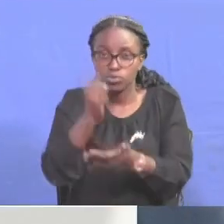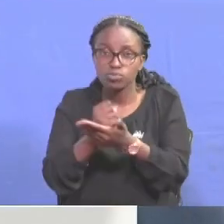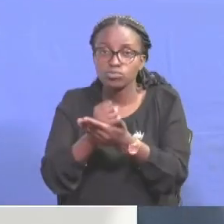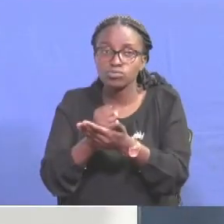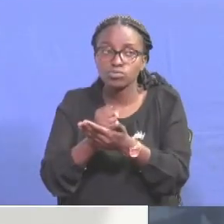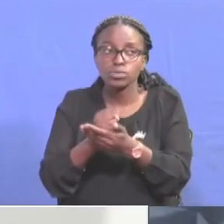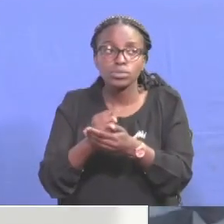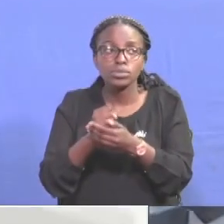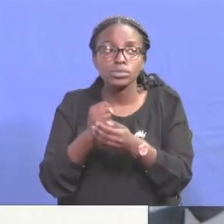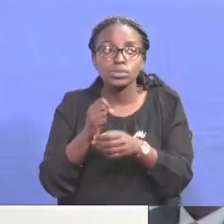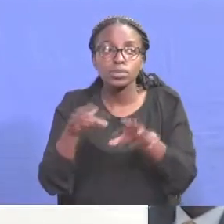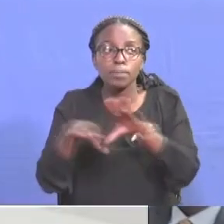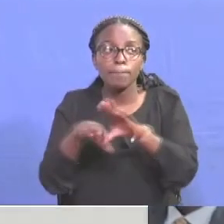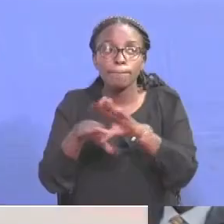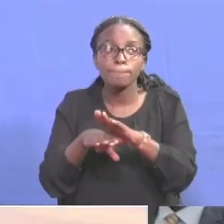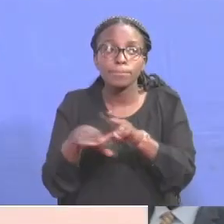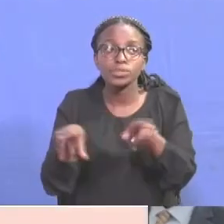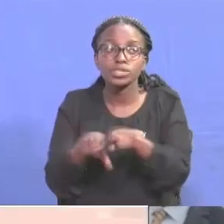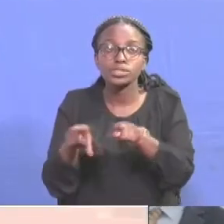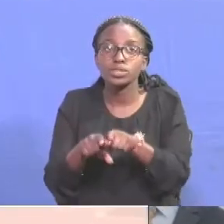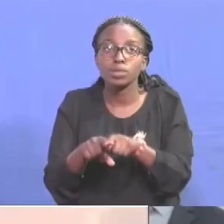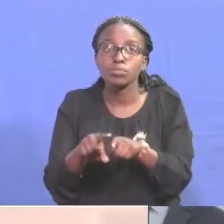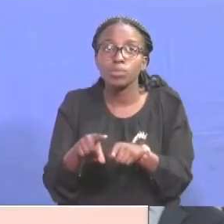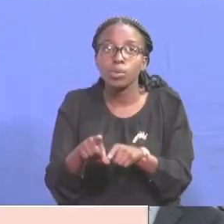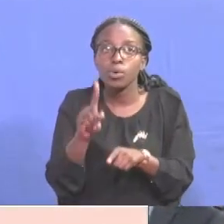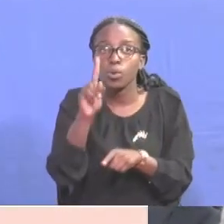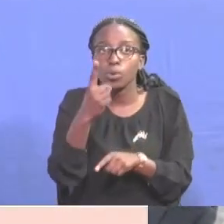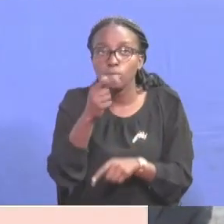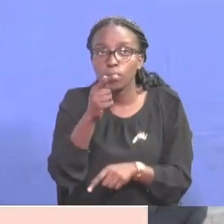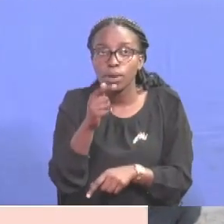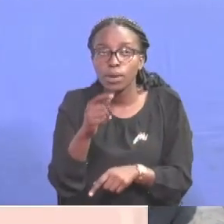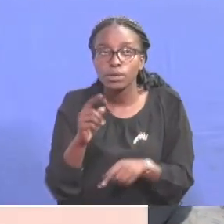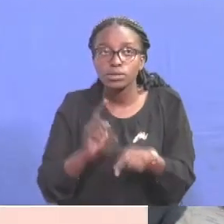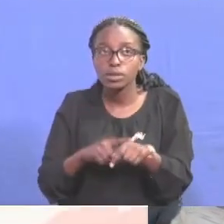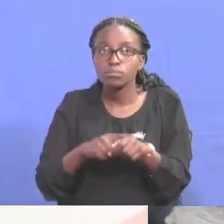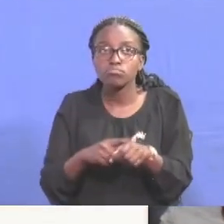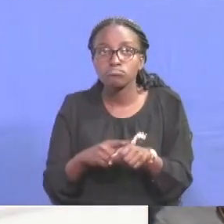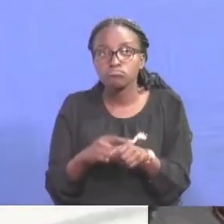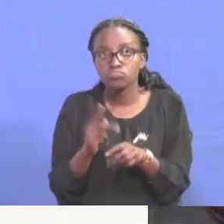of parastatals will be required to use private vehicles and seek reimbursement.